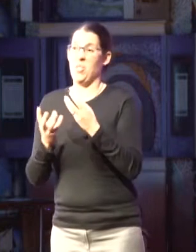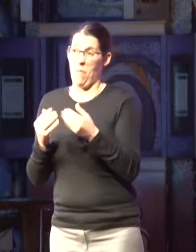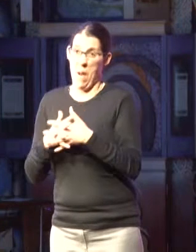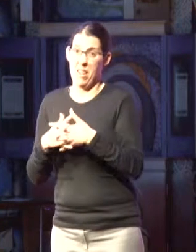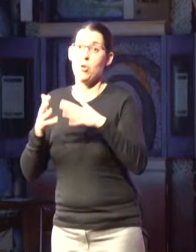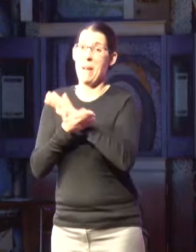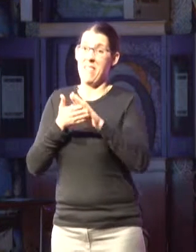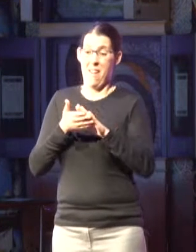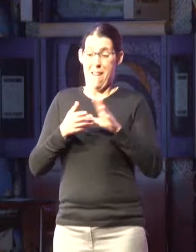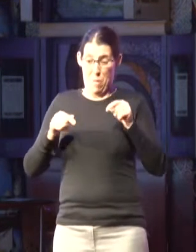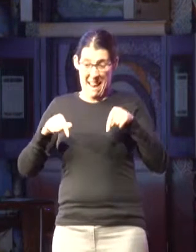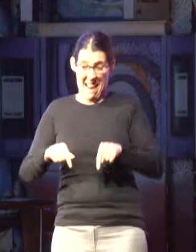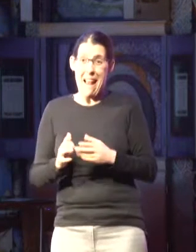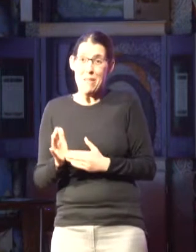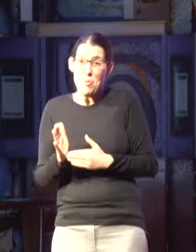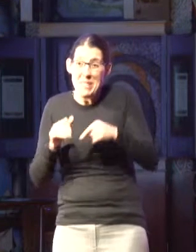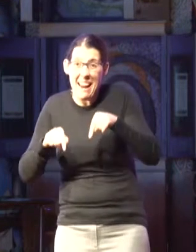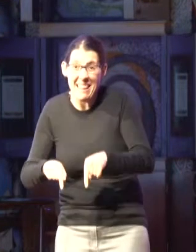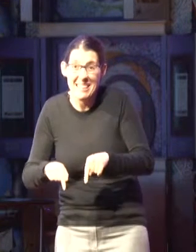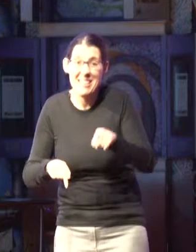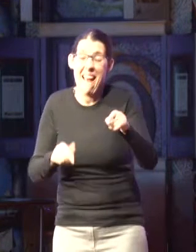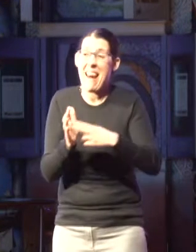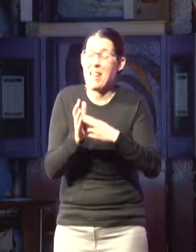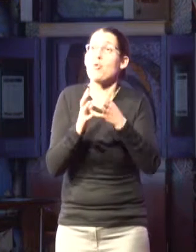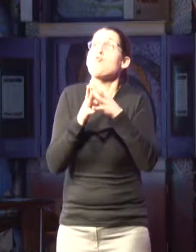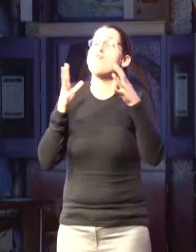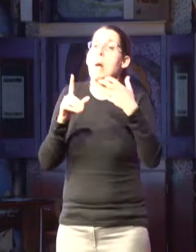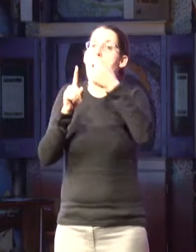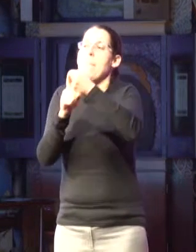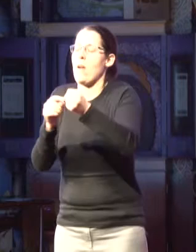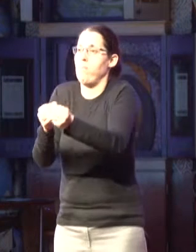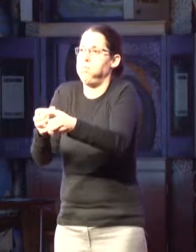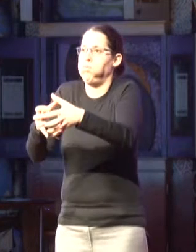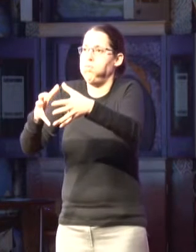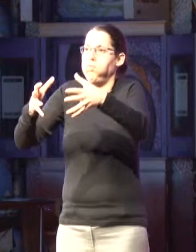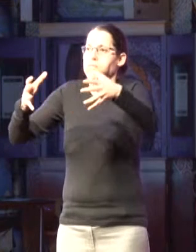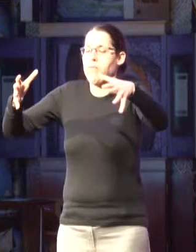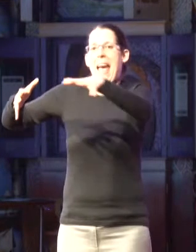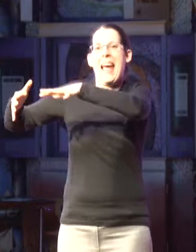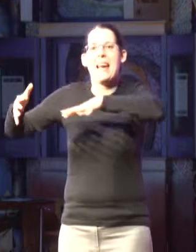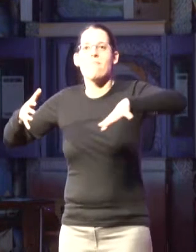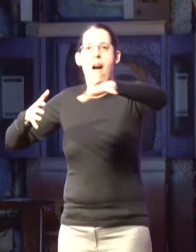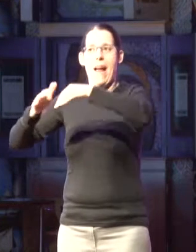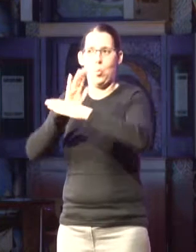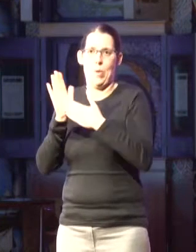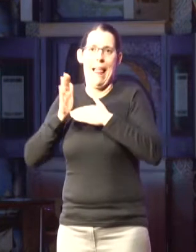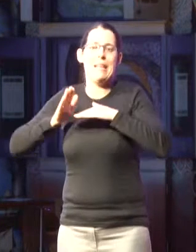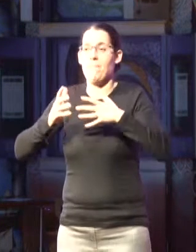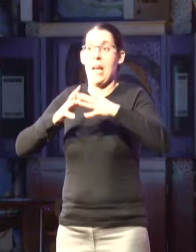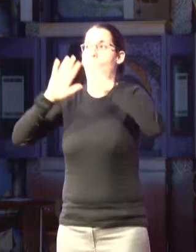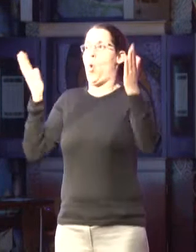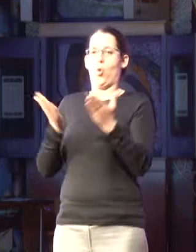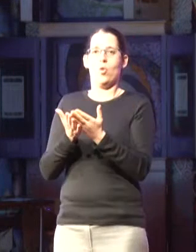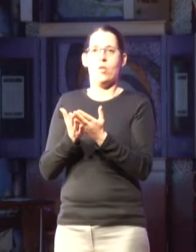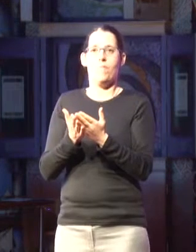a huge impact on a burgeoning area in computing in general, which is container management, and doing it without being